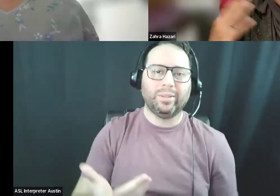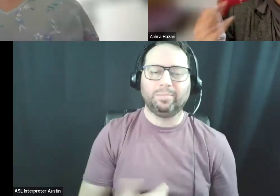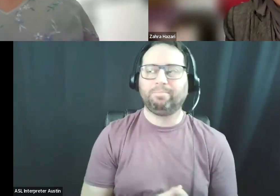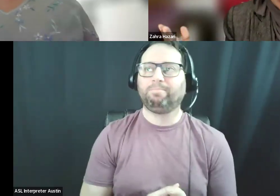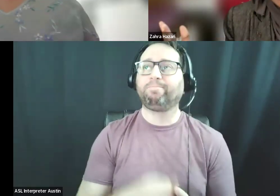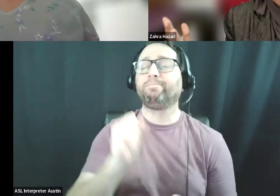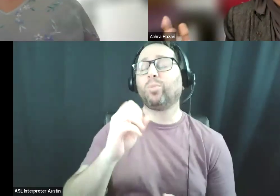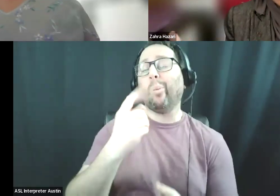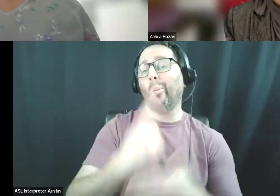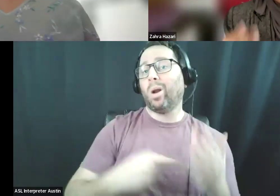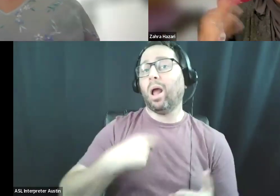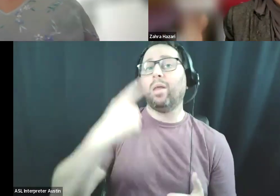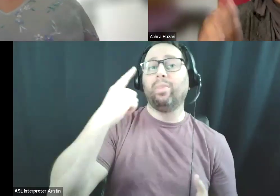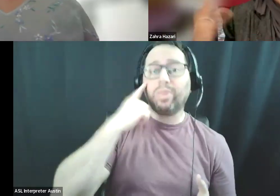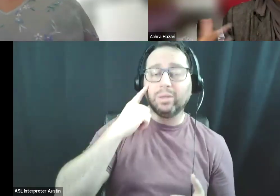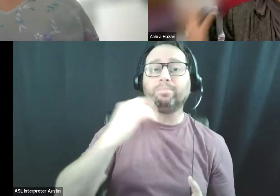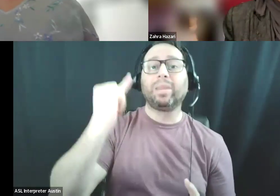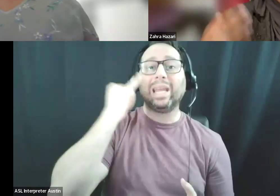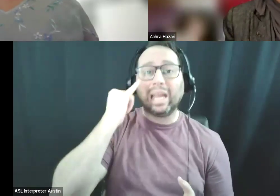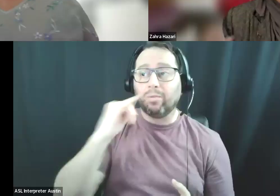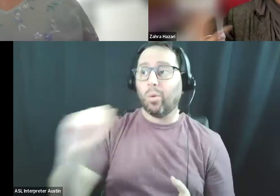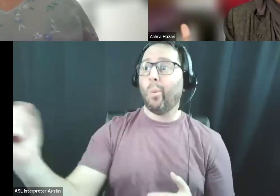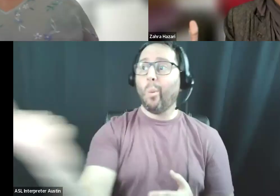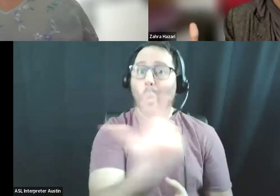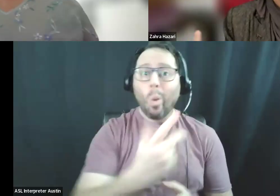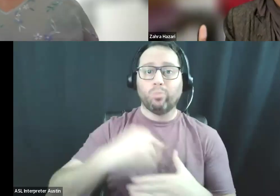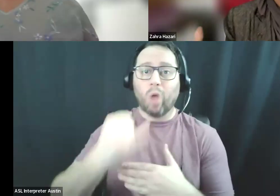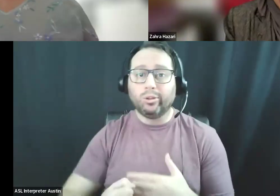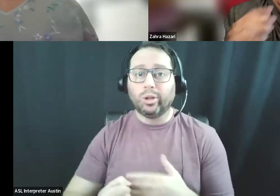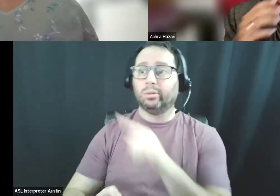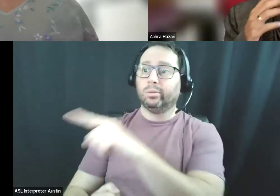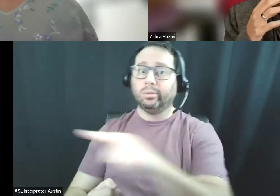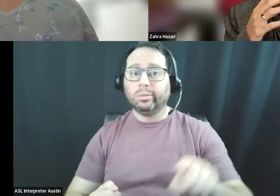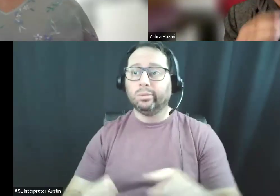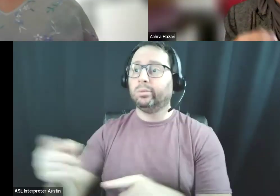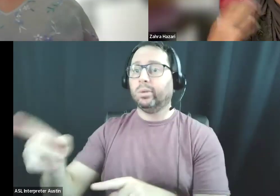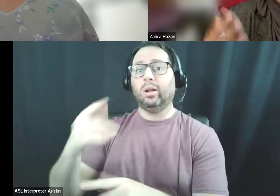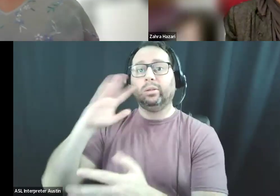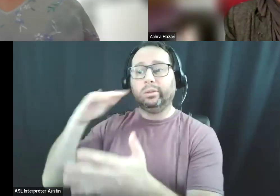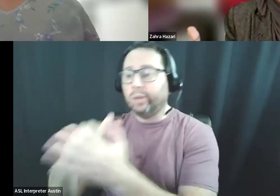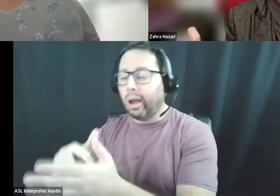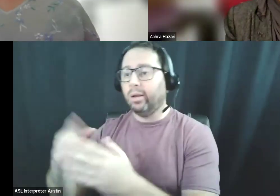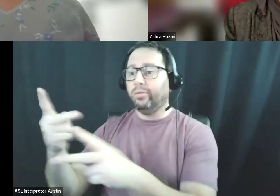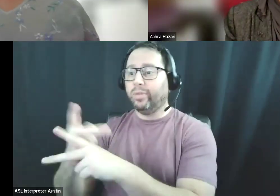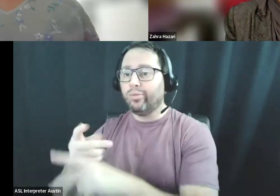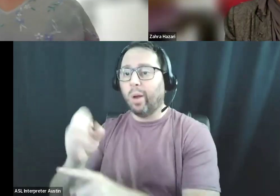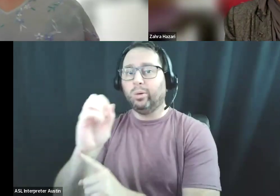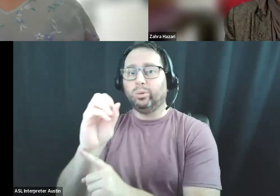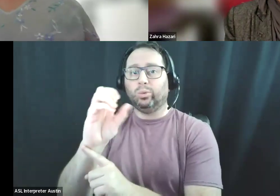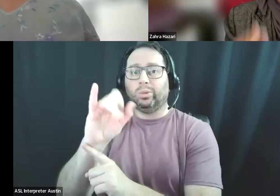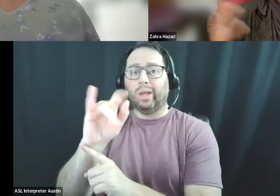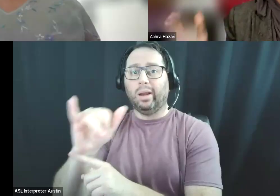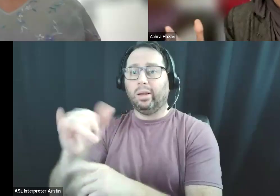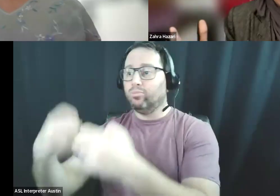think what I think of is that if collectively more projects are doing this kind of work and thinking about this kind of work,